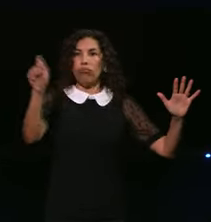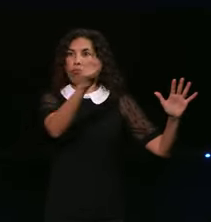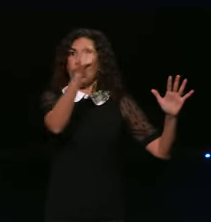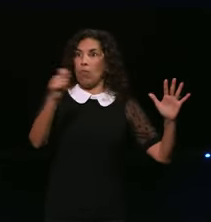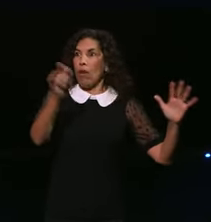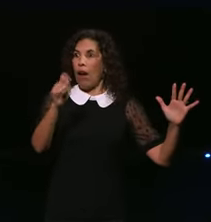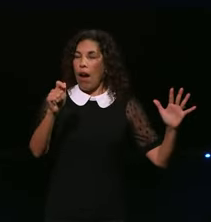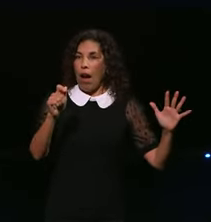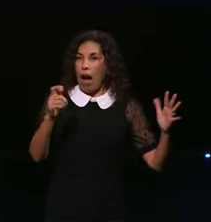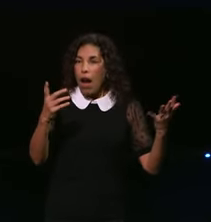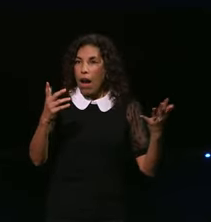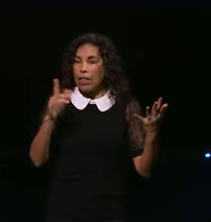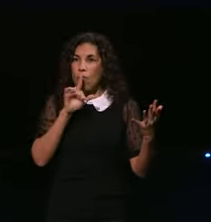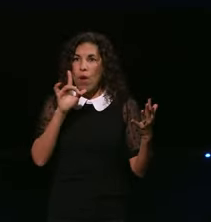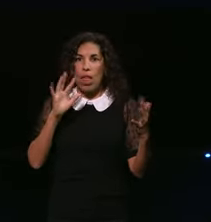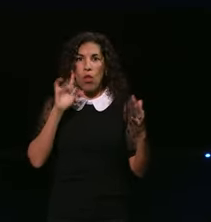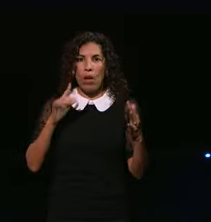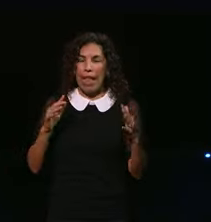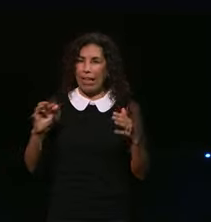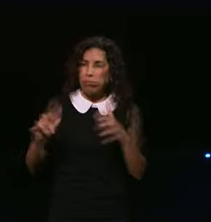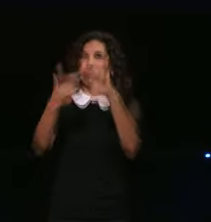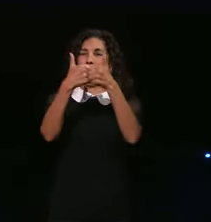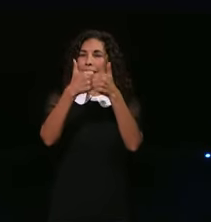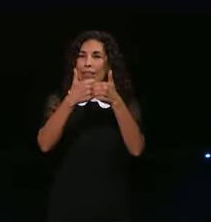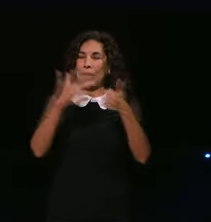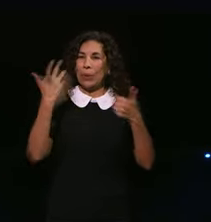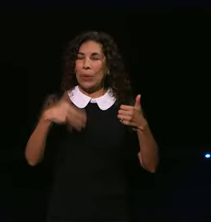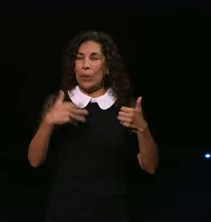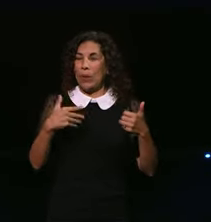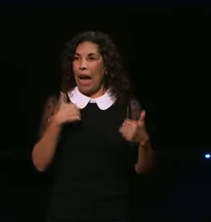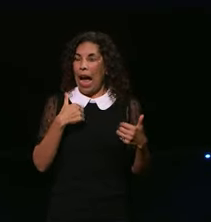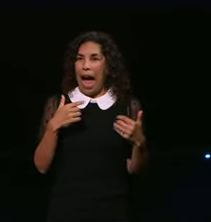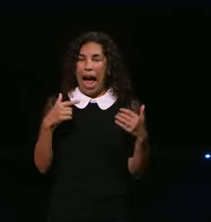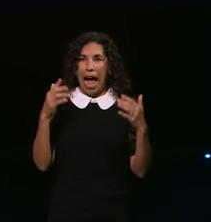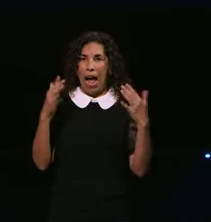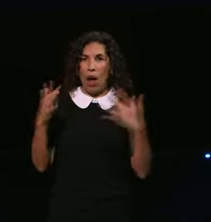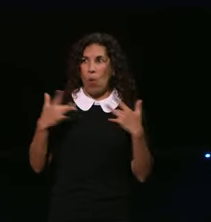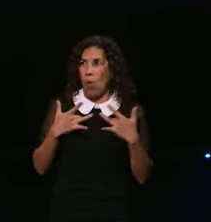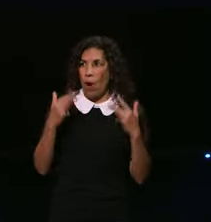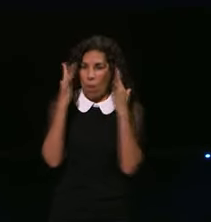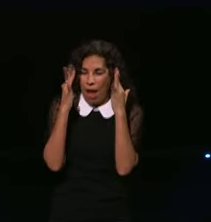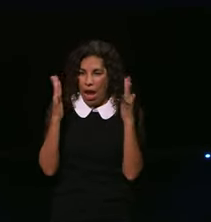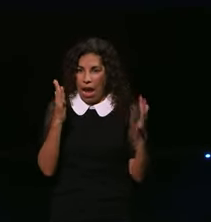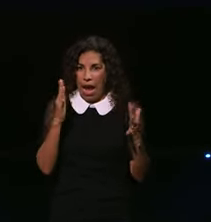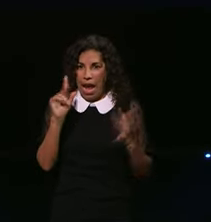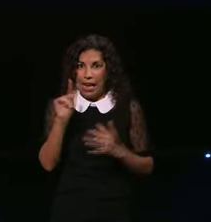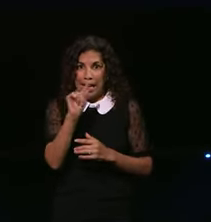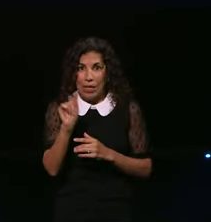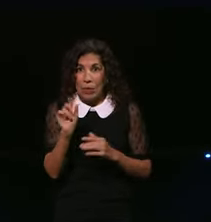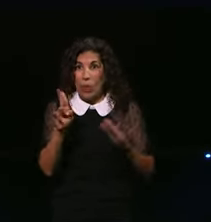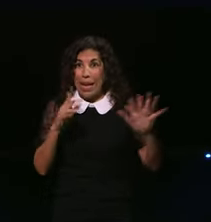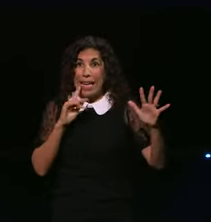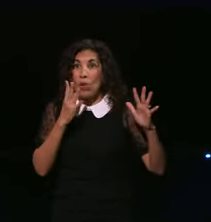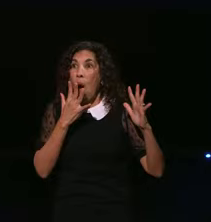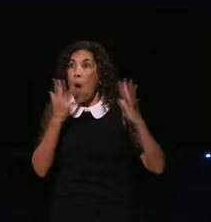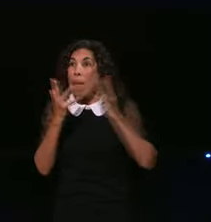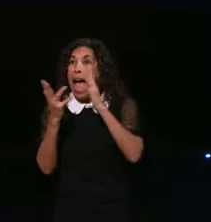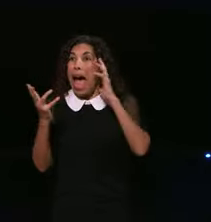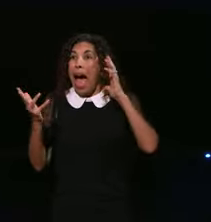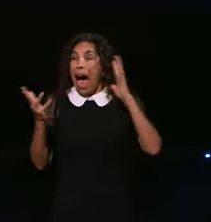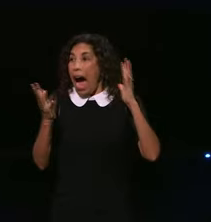then test us to the limit. You know, at first I worried, okay, wait, Kazu, he's opening his mouth so